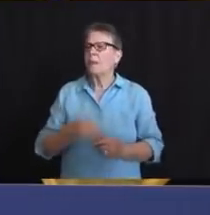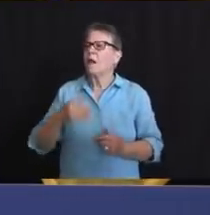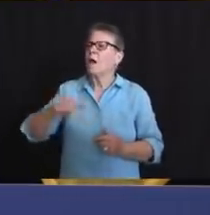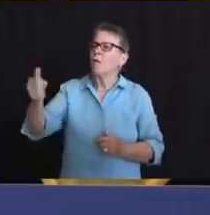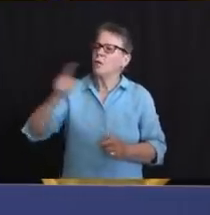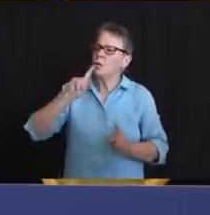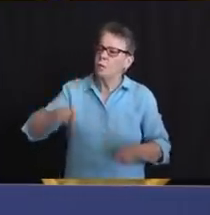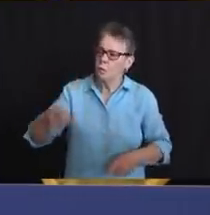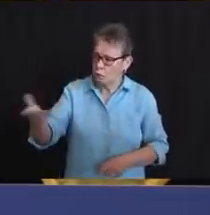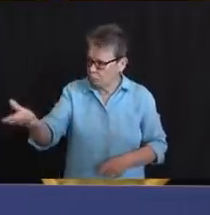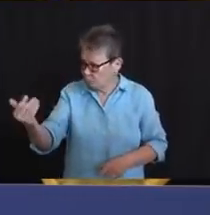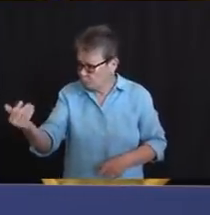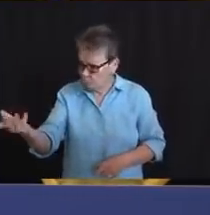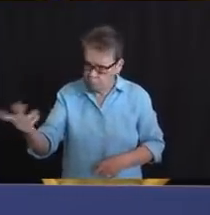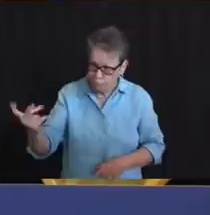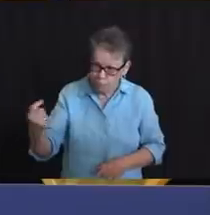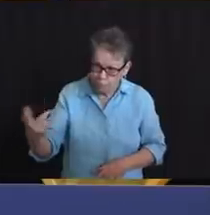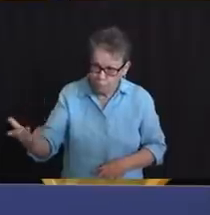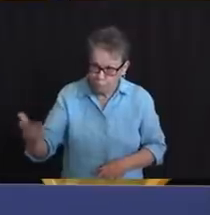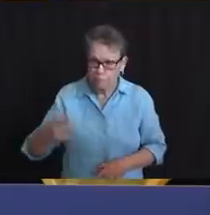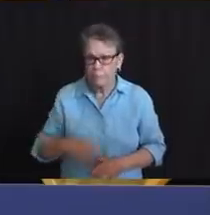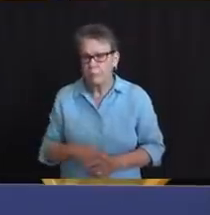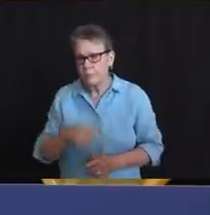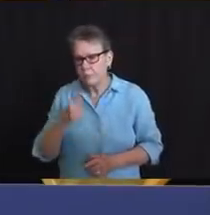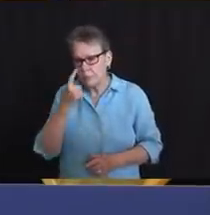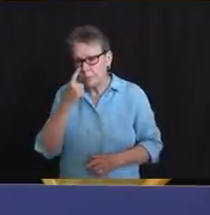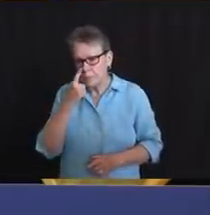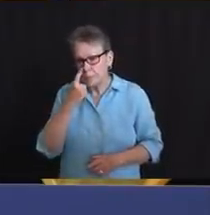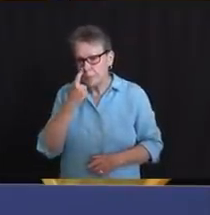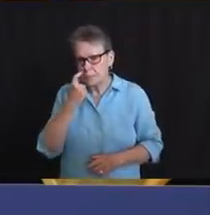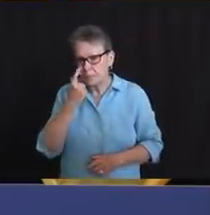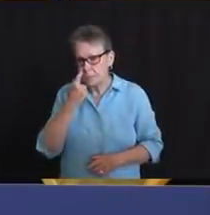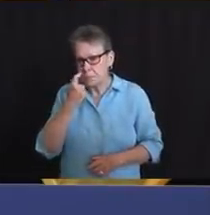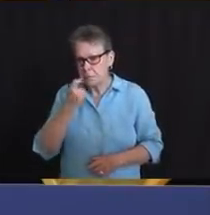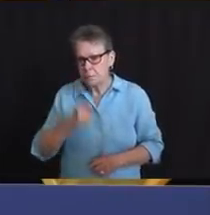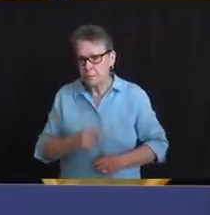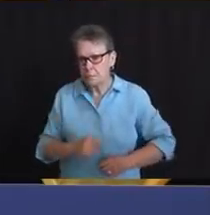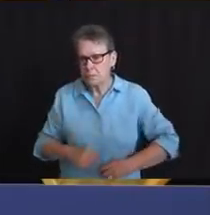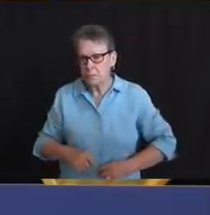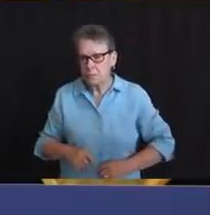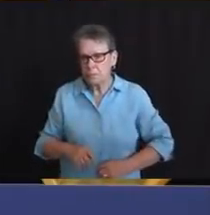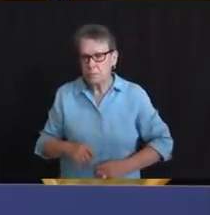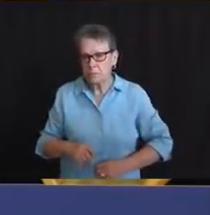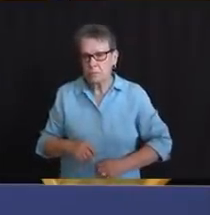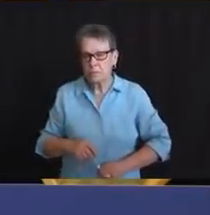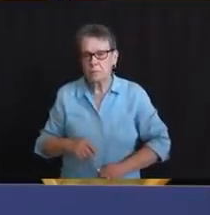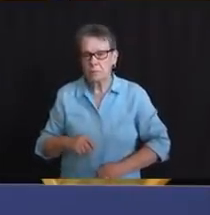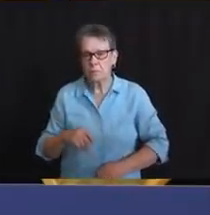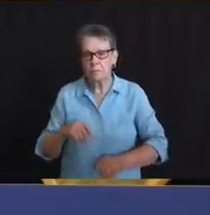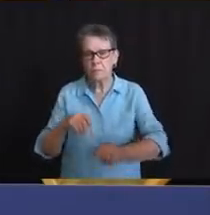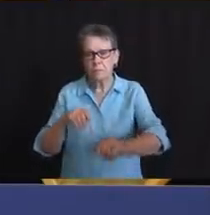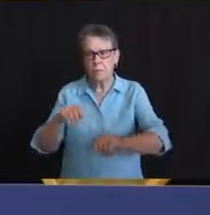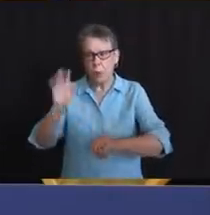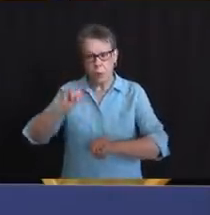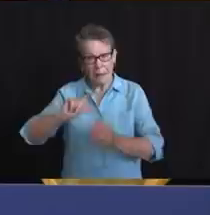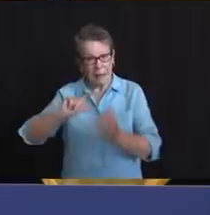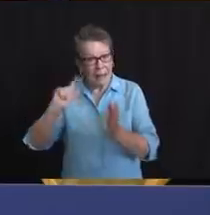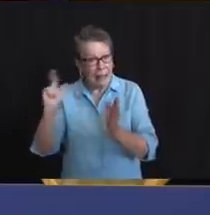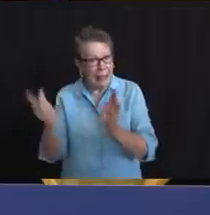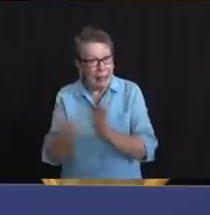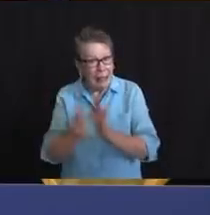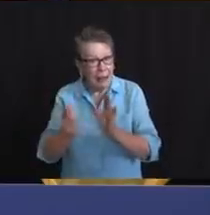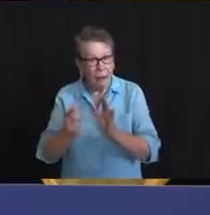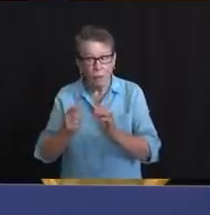you. Would it be illegal for businesses to require people to show a vaccination card? So all capacity and social